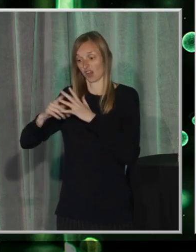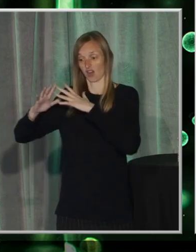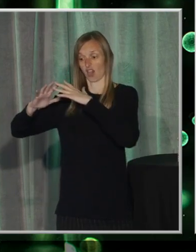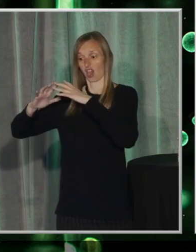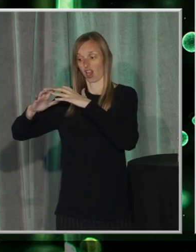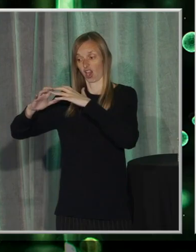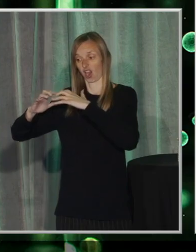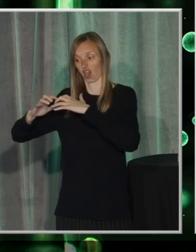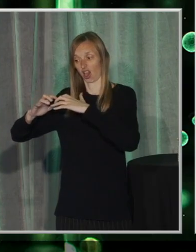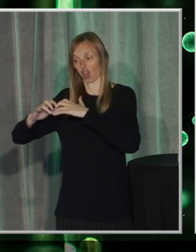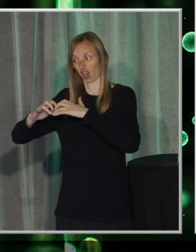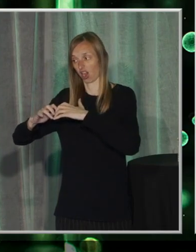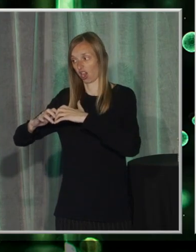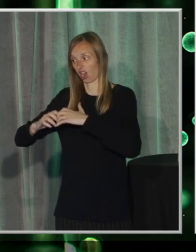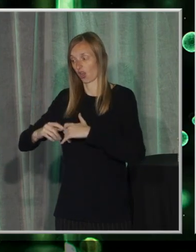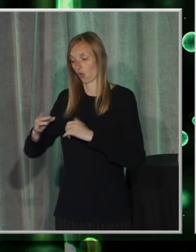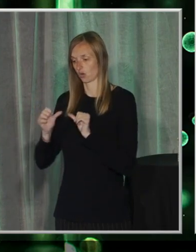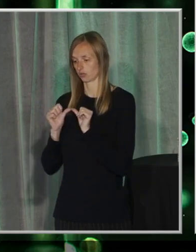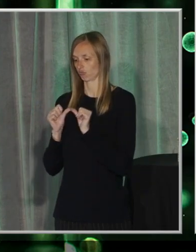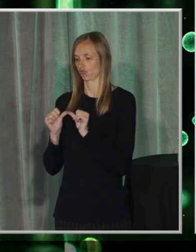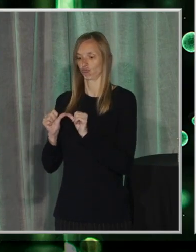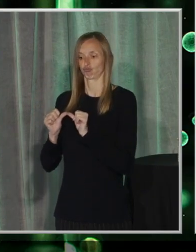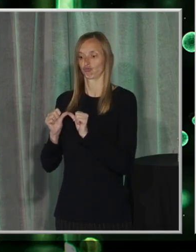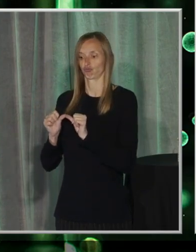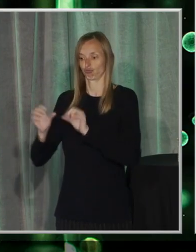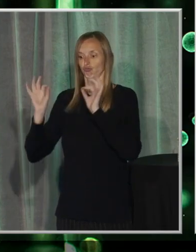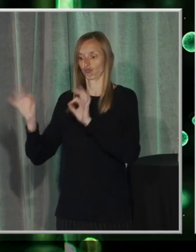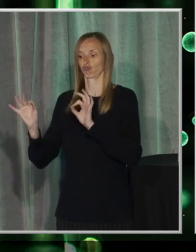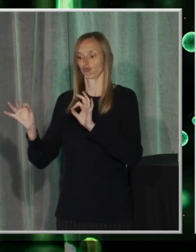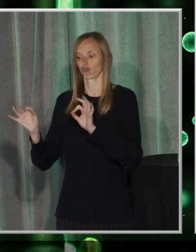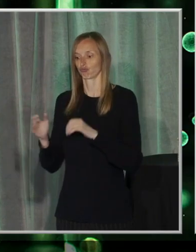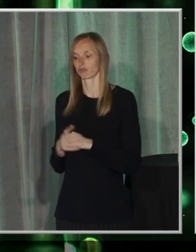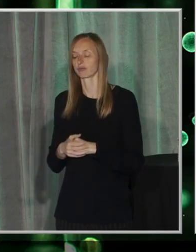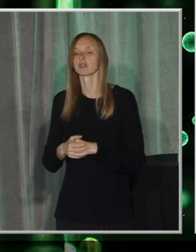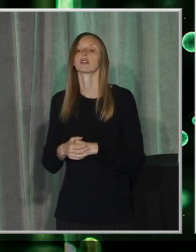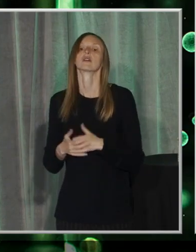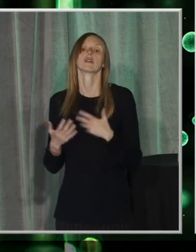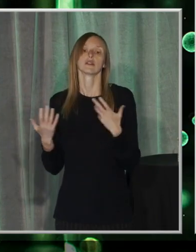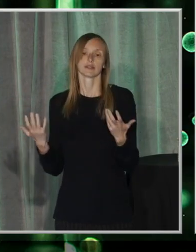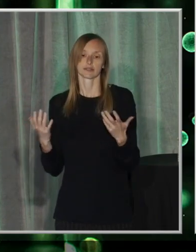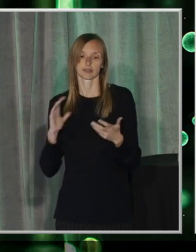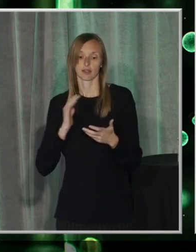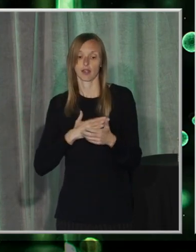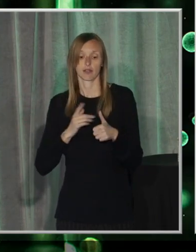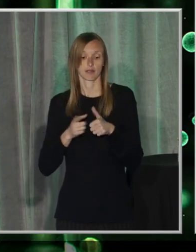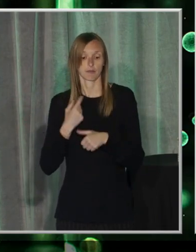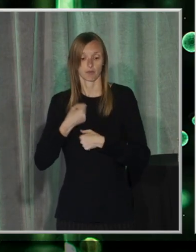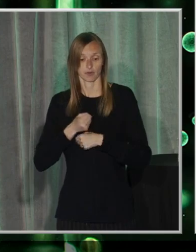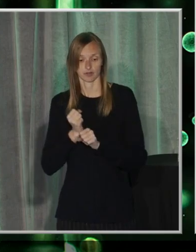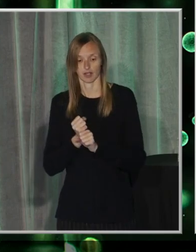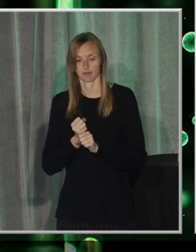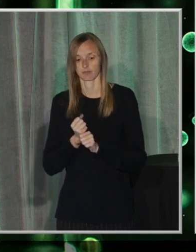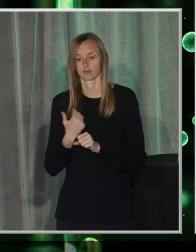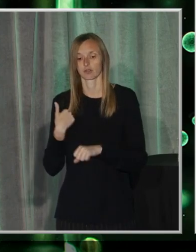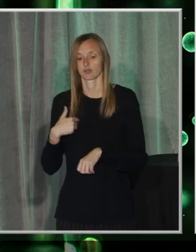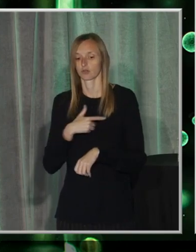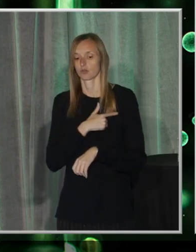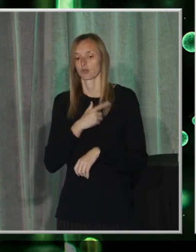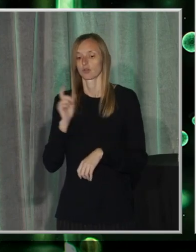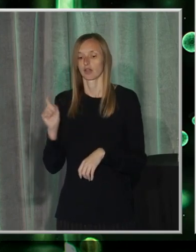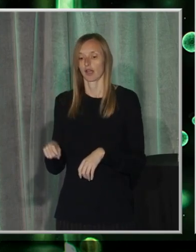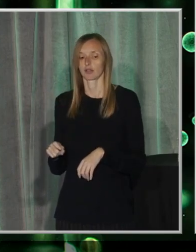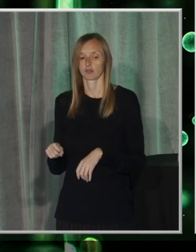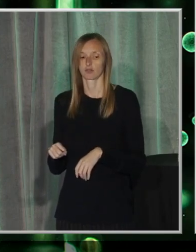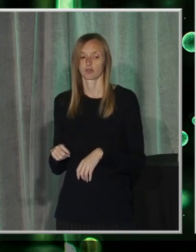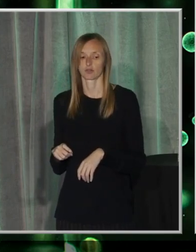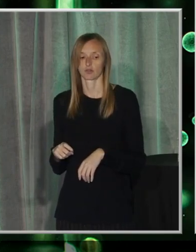biodegrade or does it stay just as usable? Well, as I said, from our prototype, we had to,